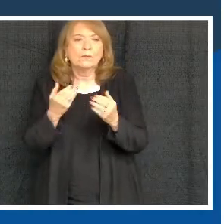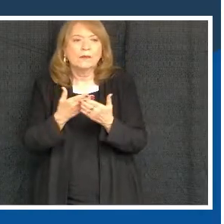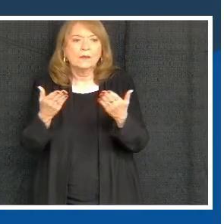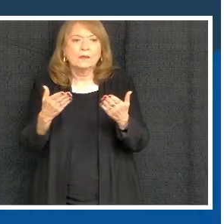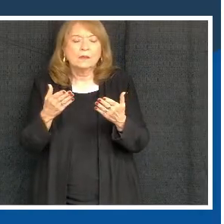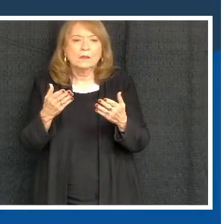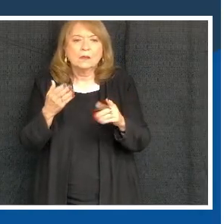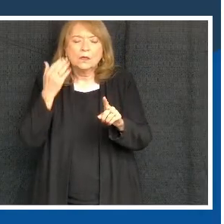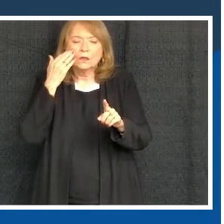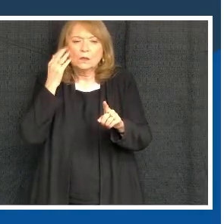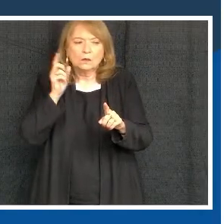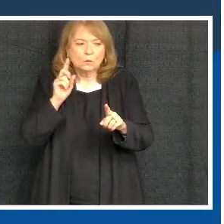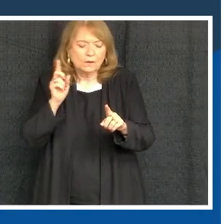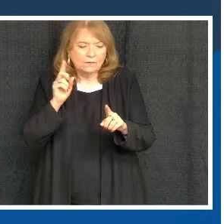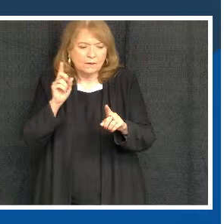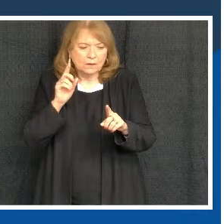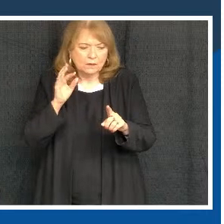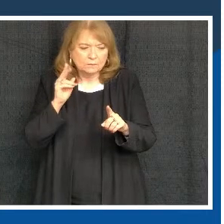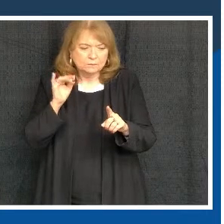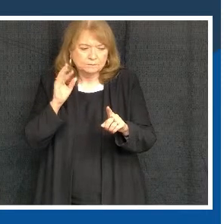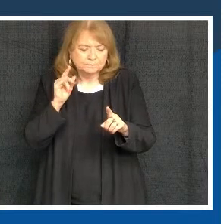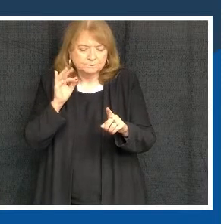where the